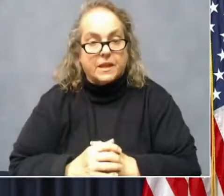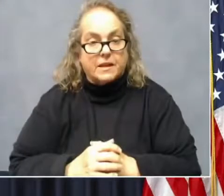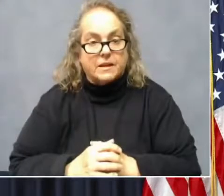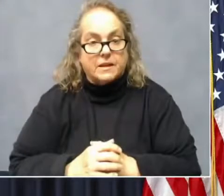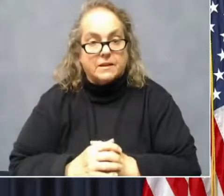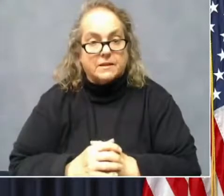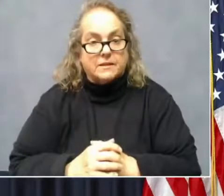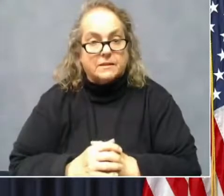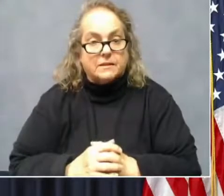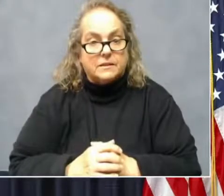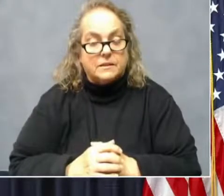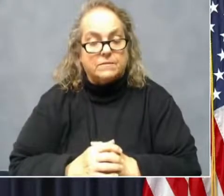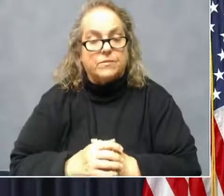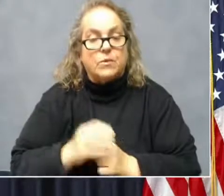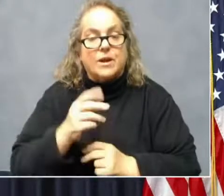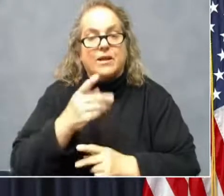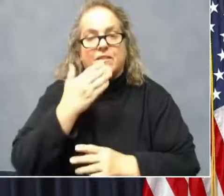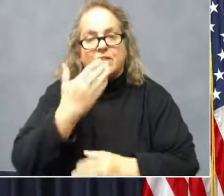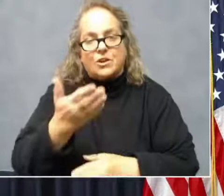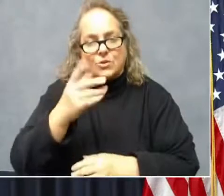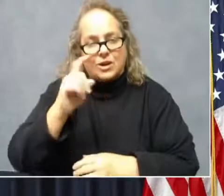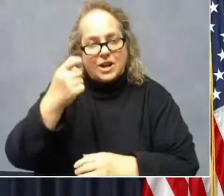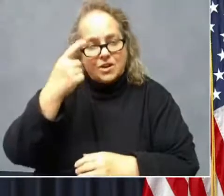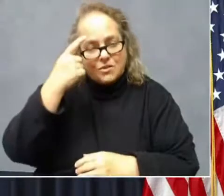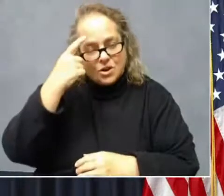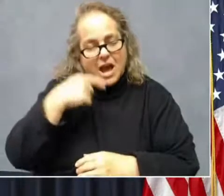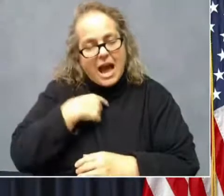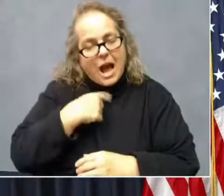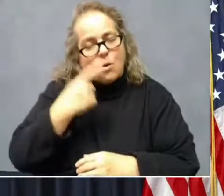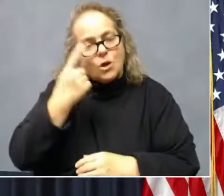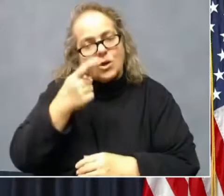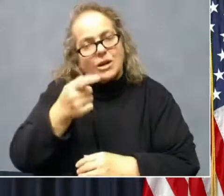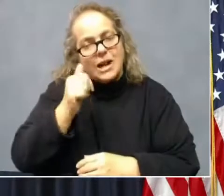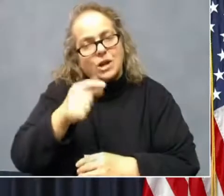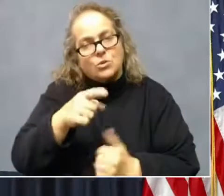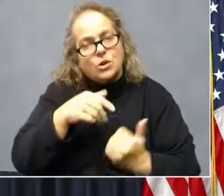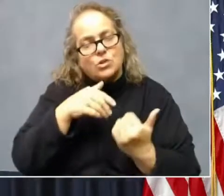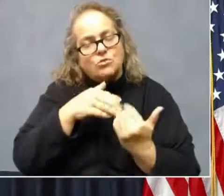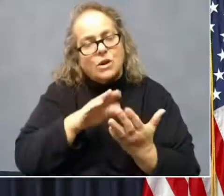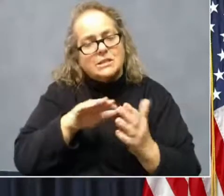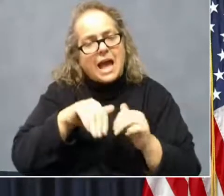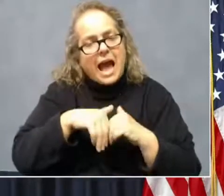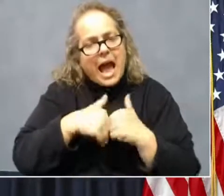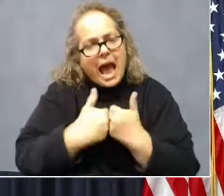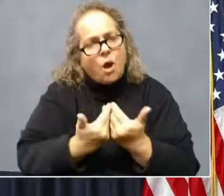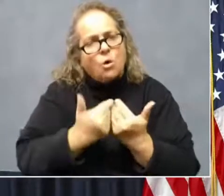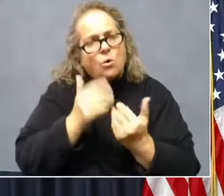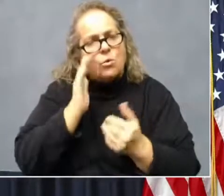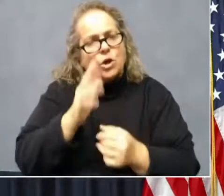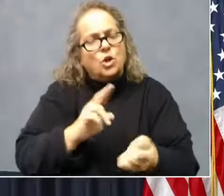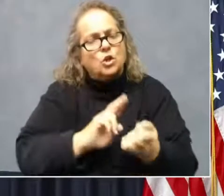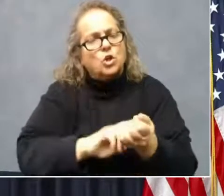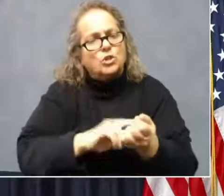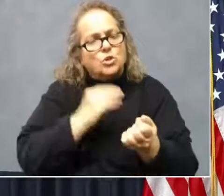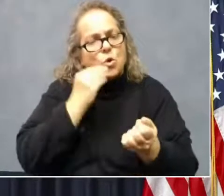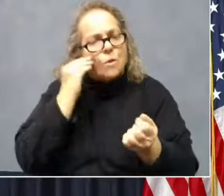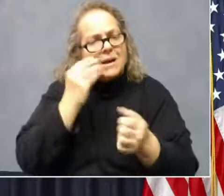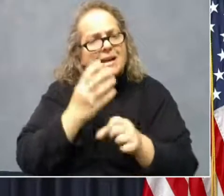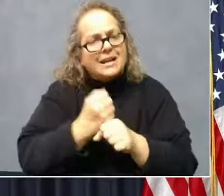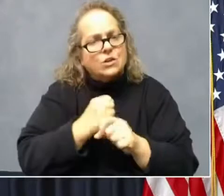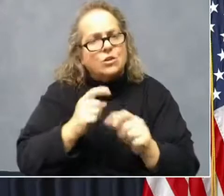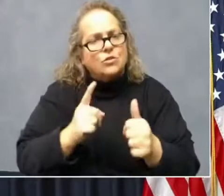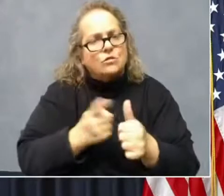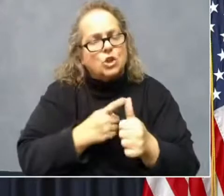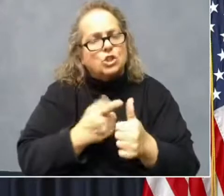Hi, Governor. I wonder if you could address how nursing homes will get the first shipments of vaccines. Will everybody